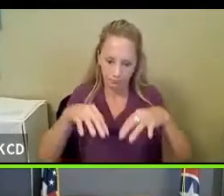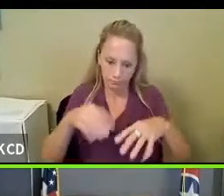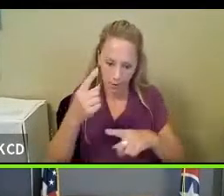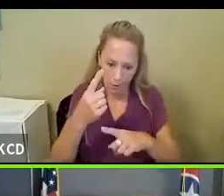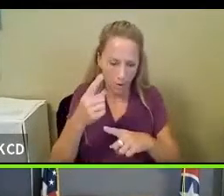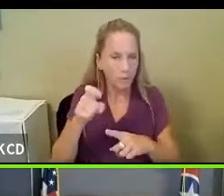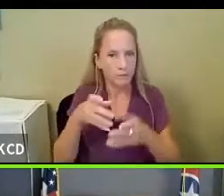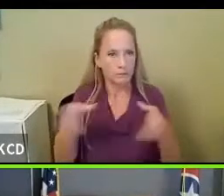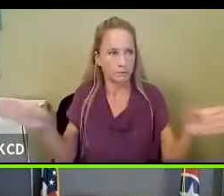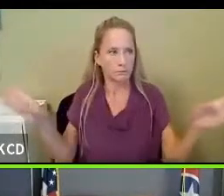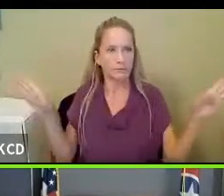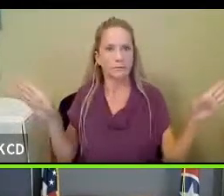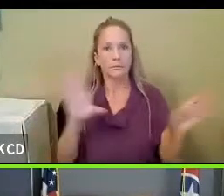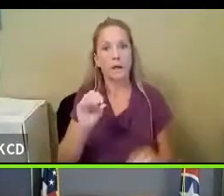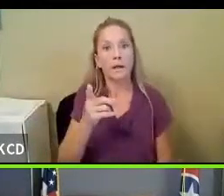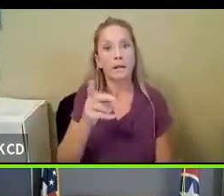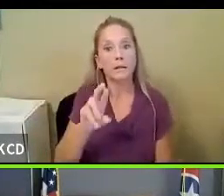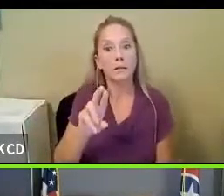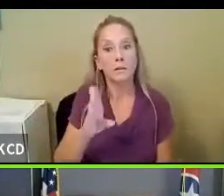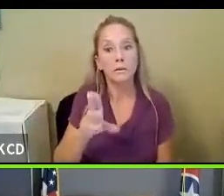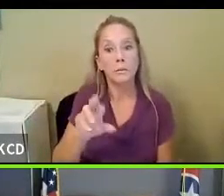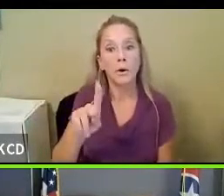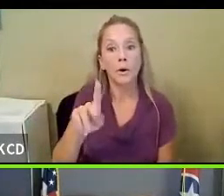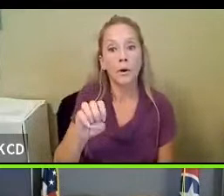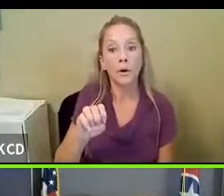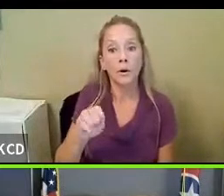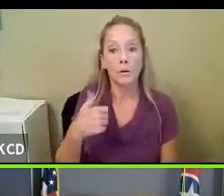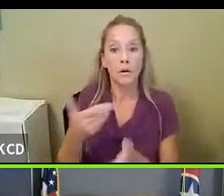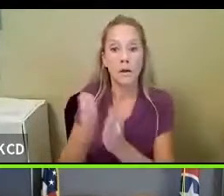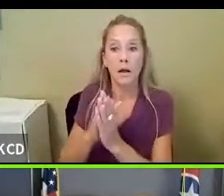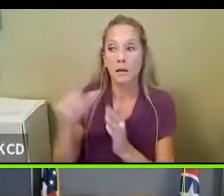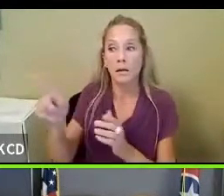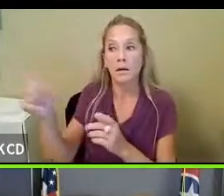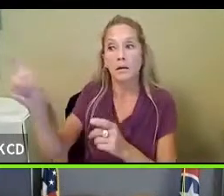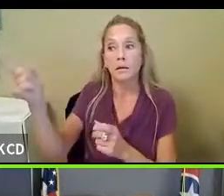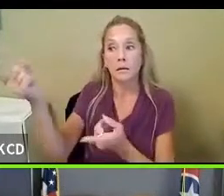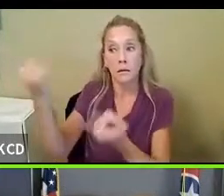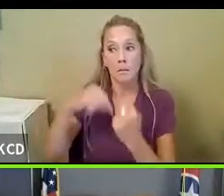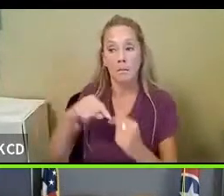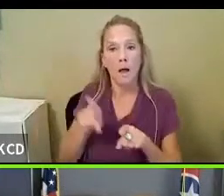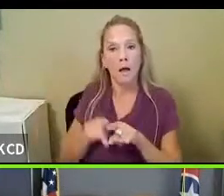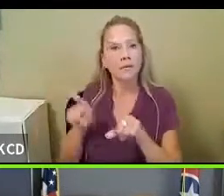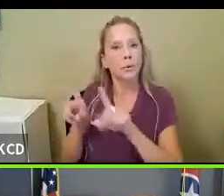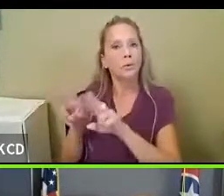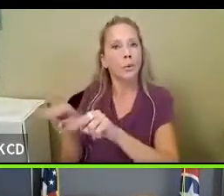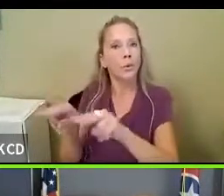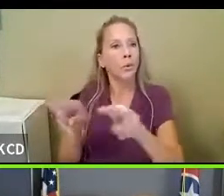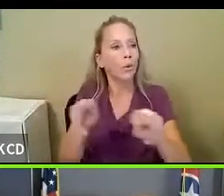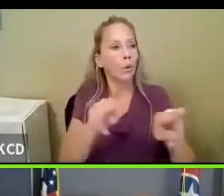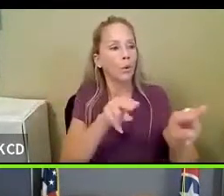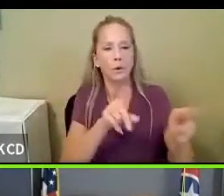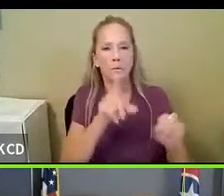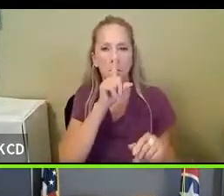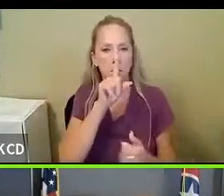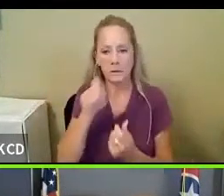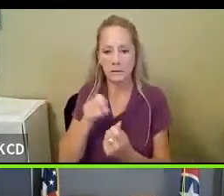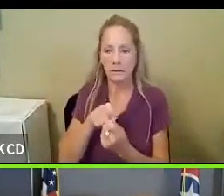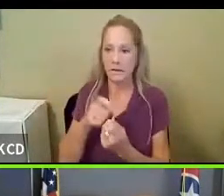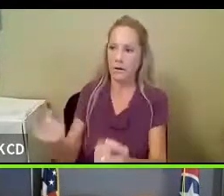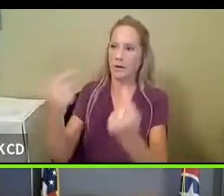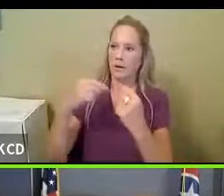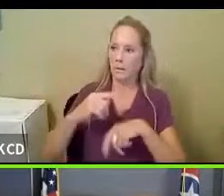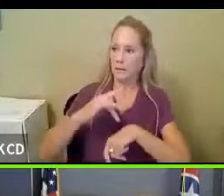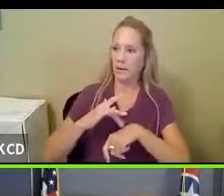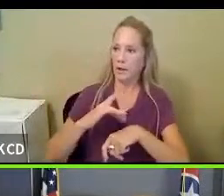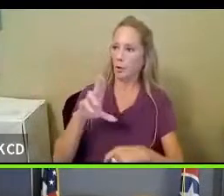Burks came here as part of a tour of all the Southeast Conference schools. So it wasn't specifically coming to the University of